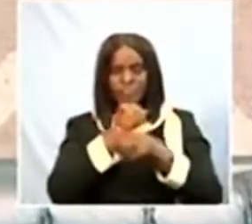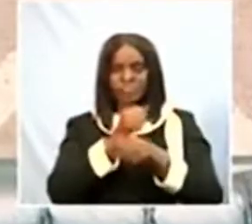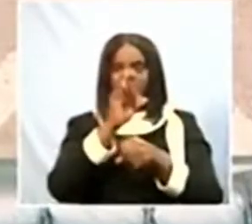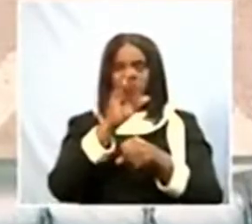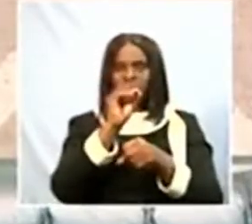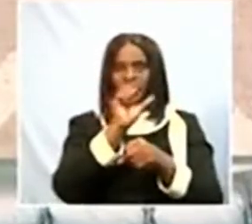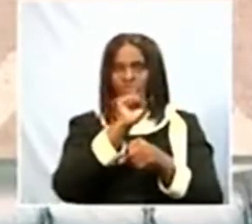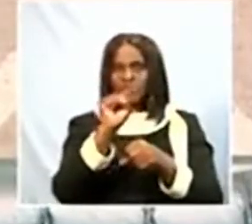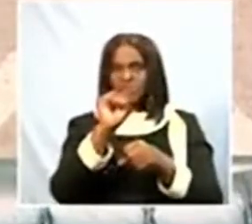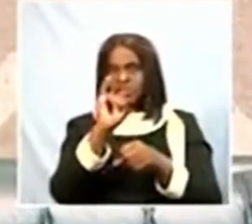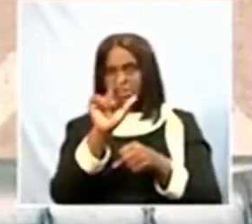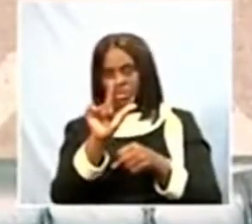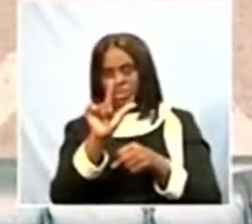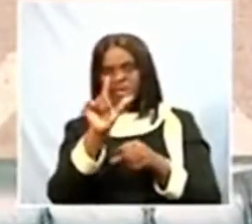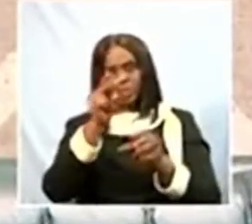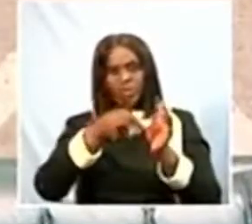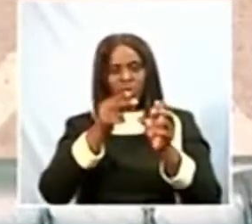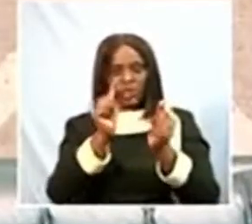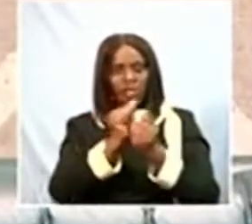fuels and reducing